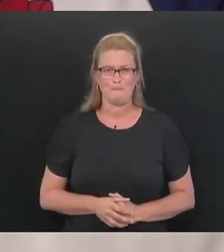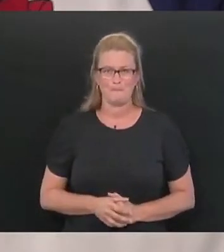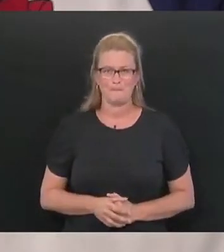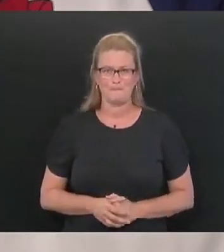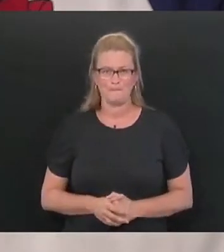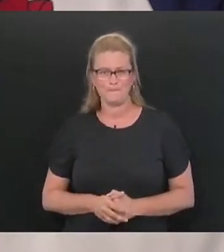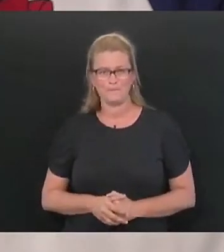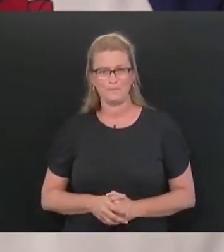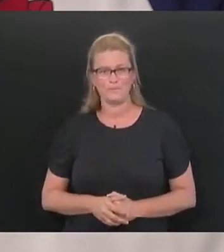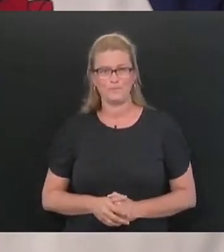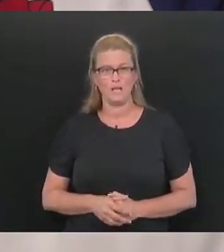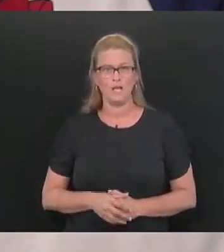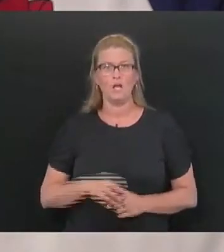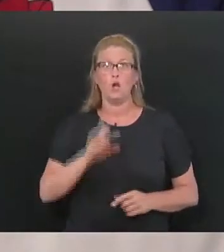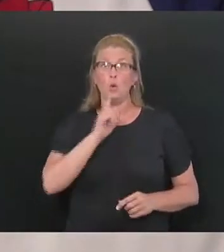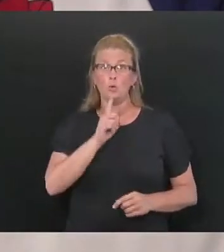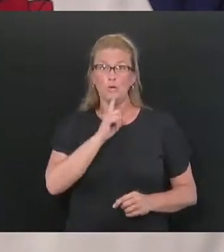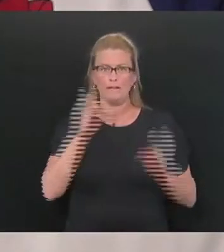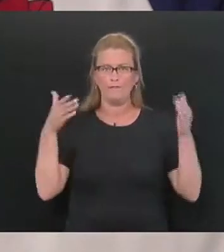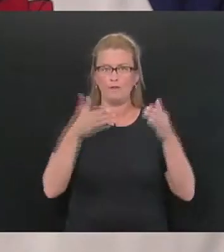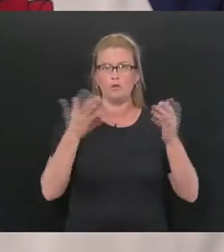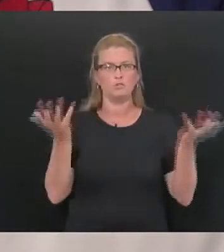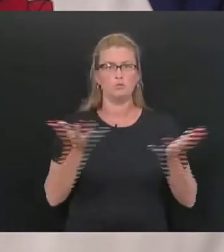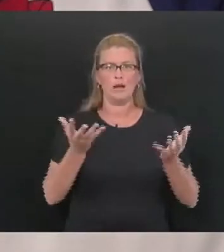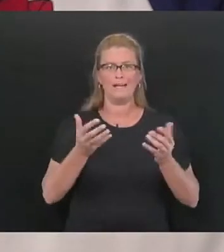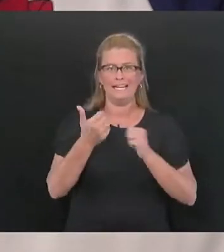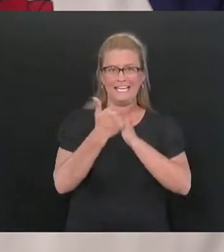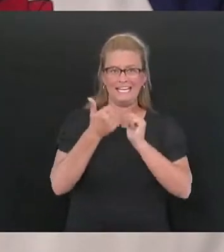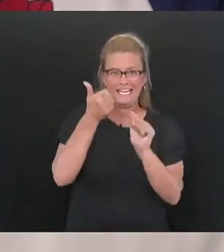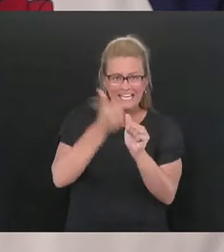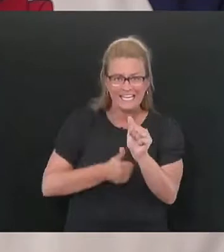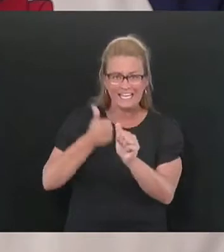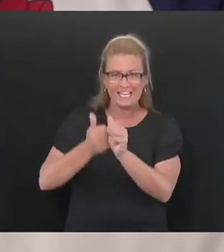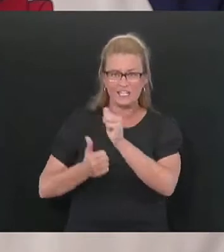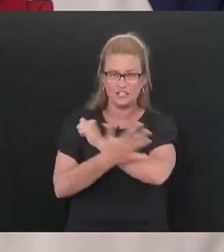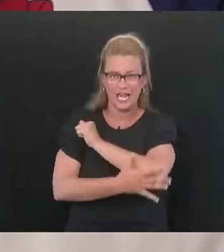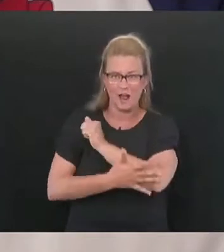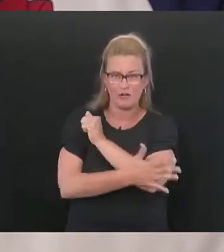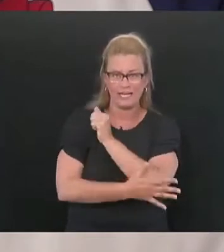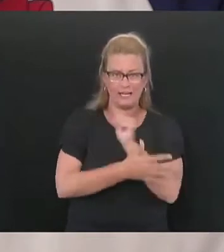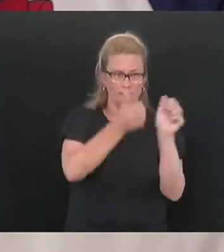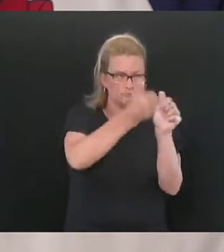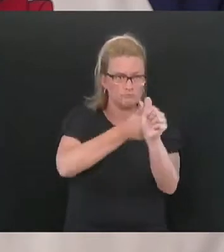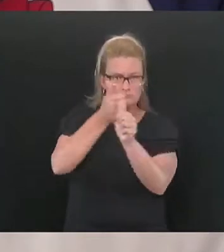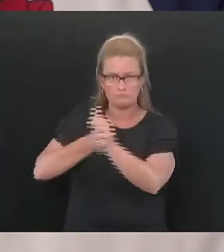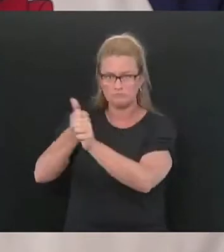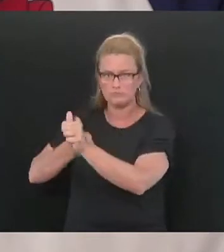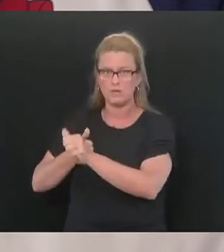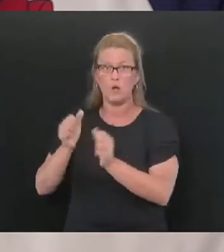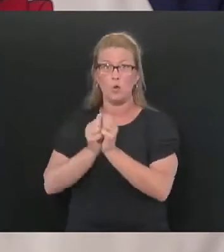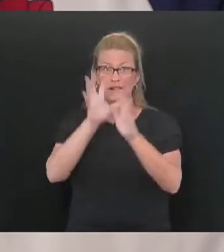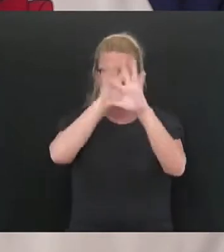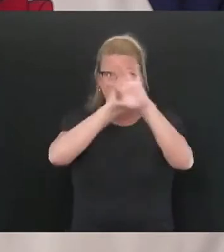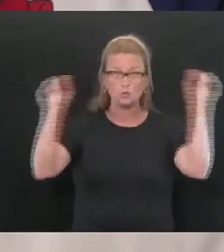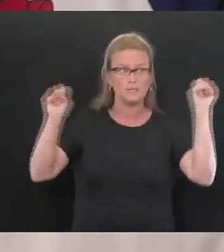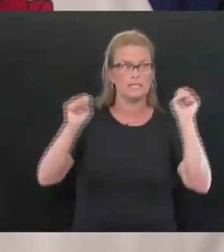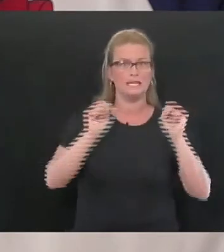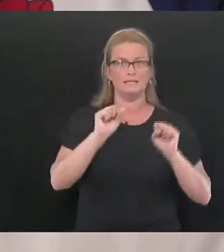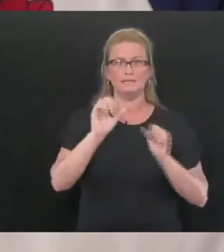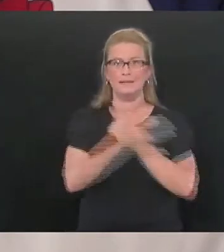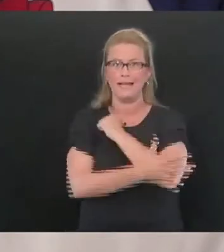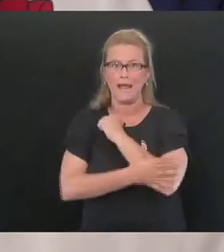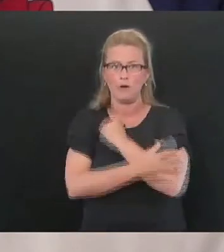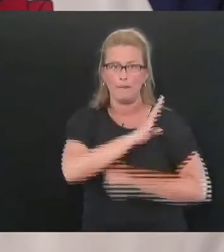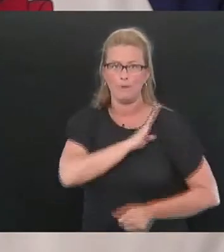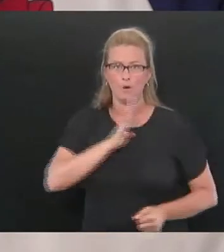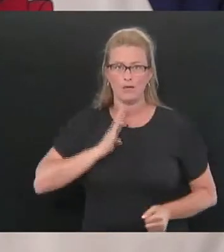on a county-by-county basis with plans from our superintendents and our county boards as to what is the very